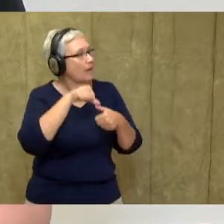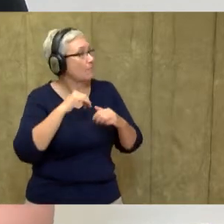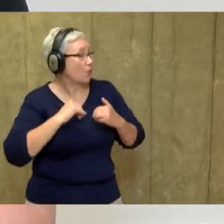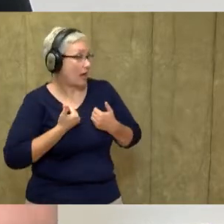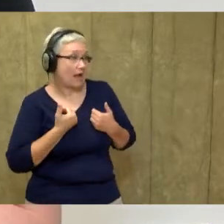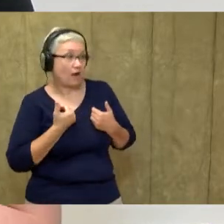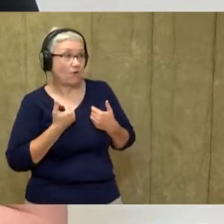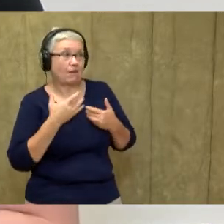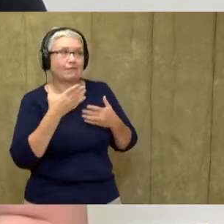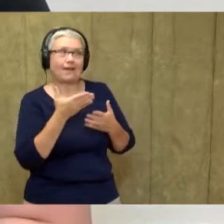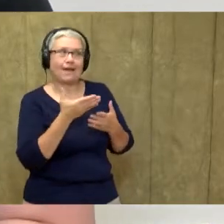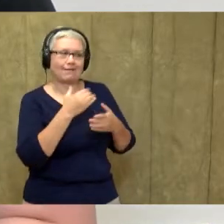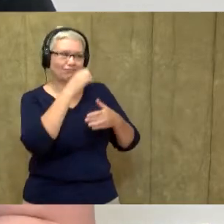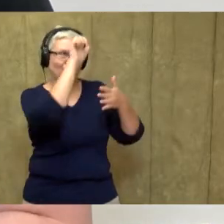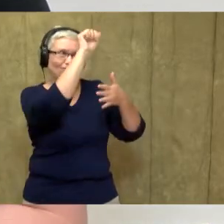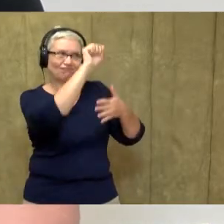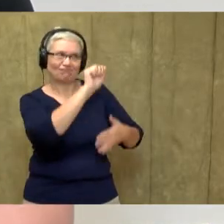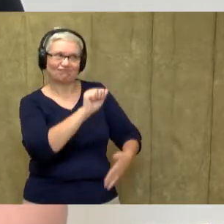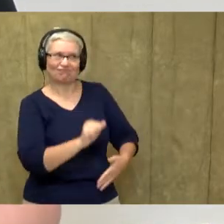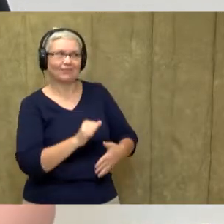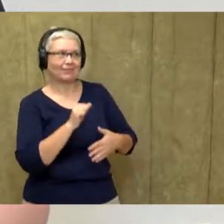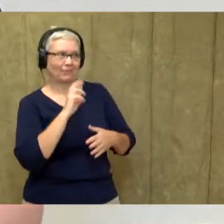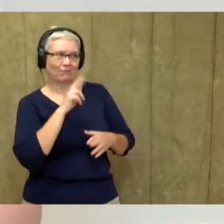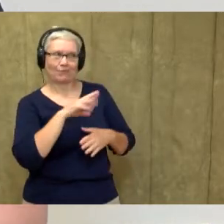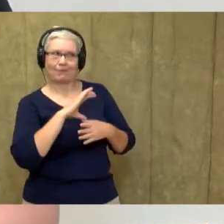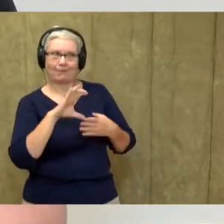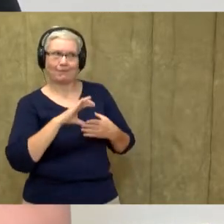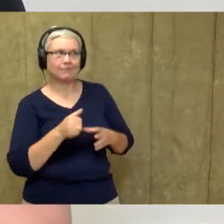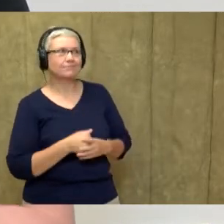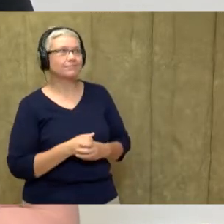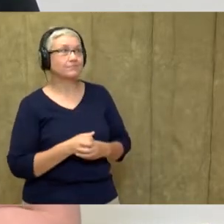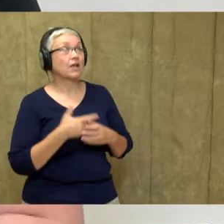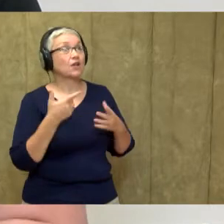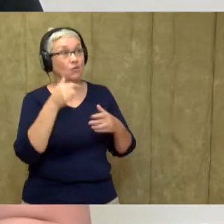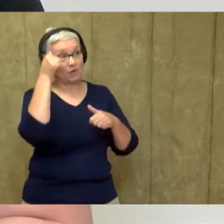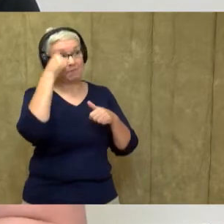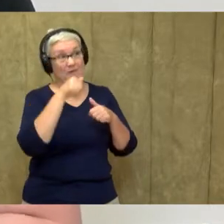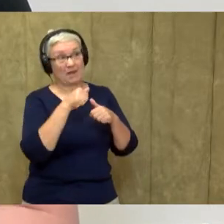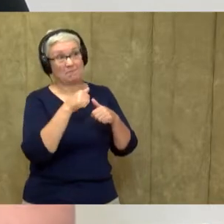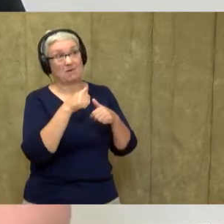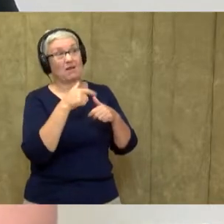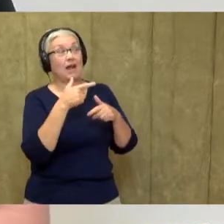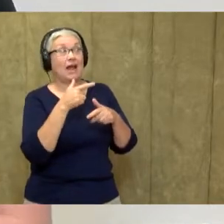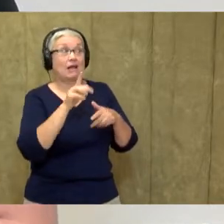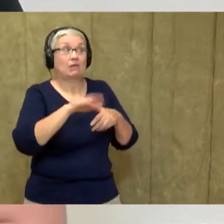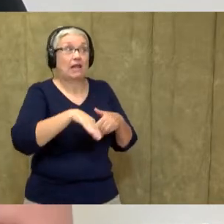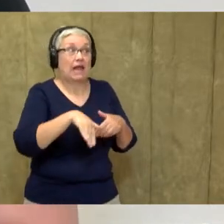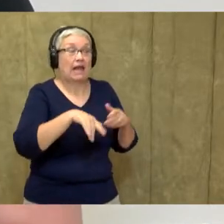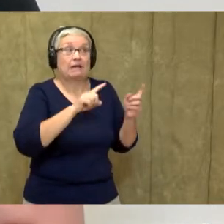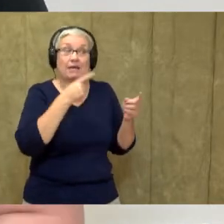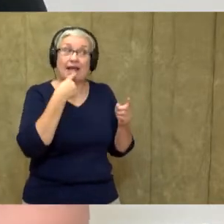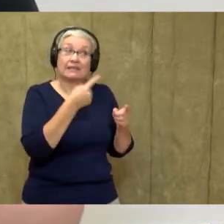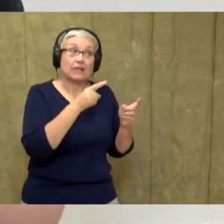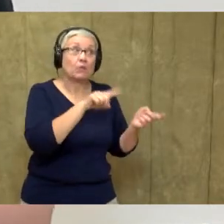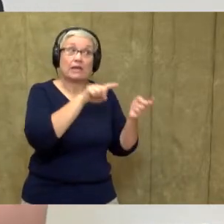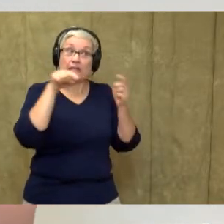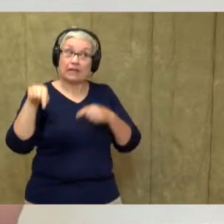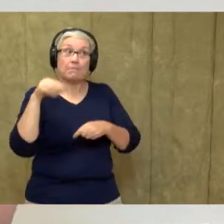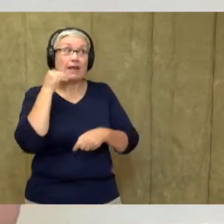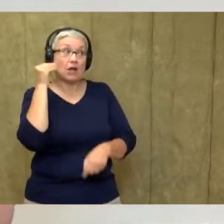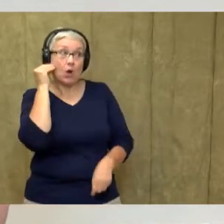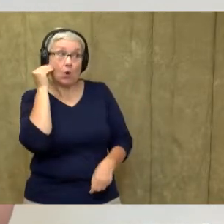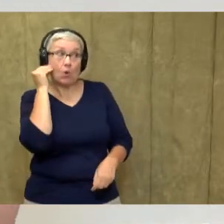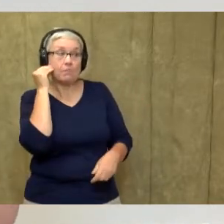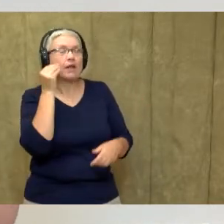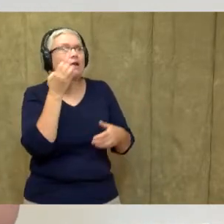brought all A's on my report card? Remember how when such and such was out too late, I said, we need to get back home. So you start bringing up all